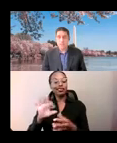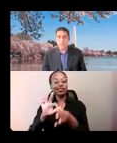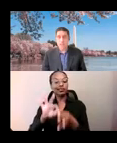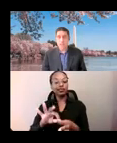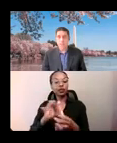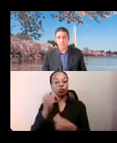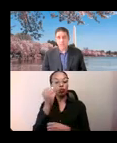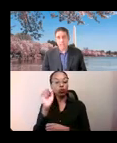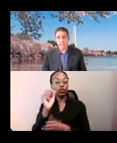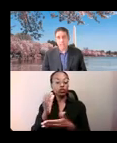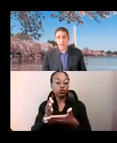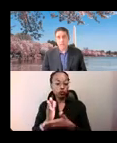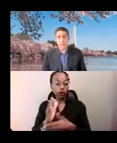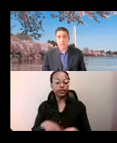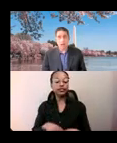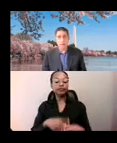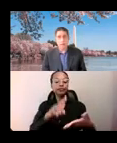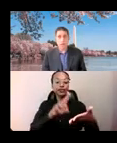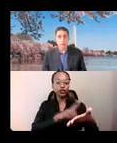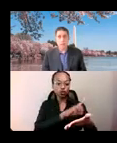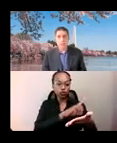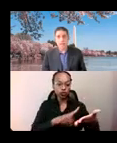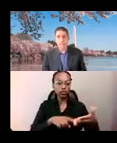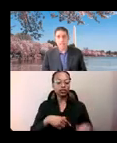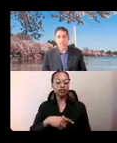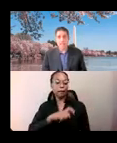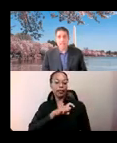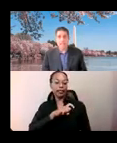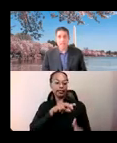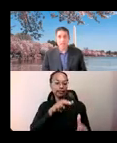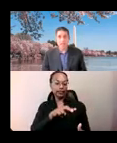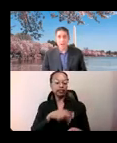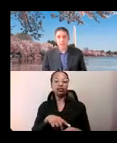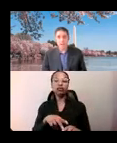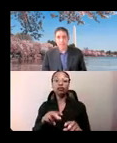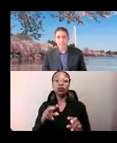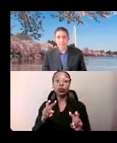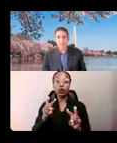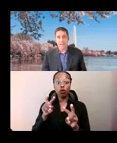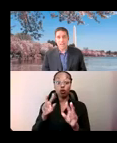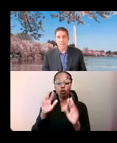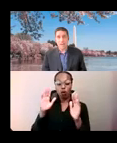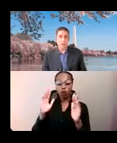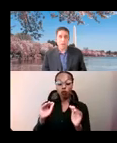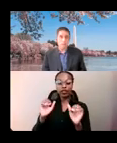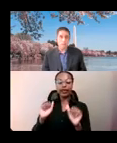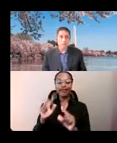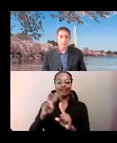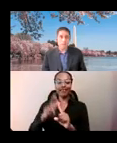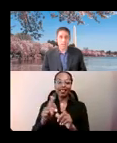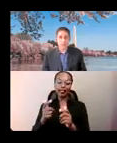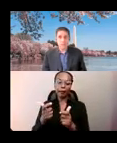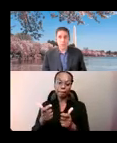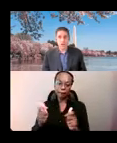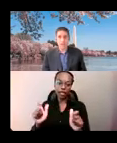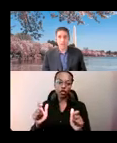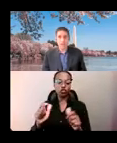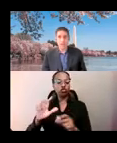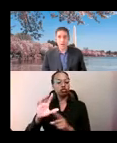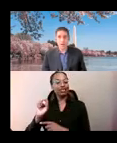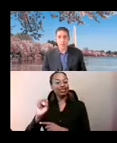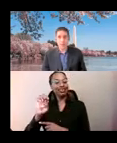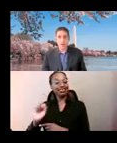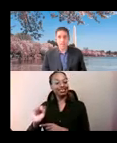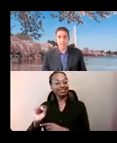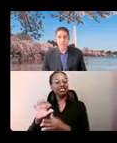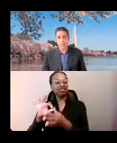discrimination, and policing. We hope to file major cases in those areas, and I hope to be able to tell you more and